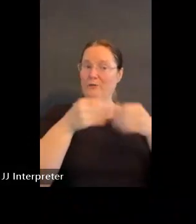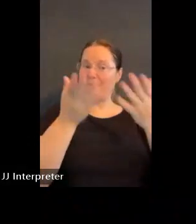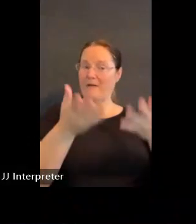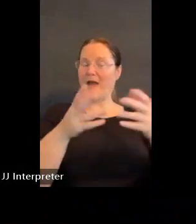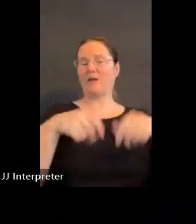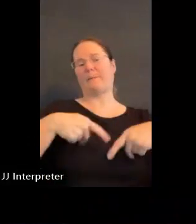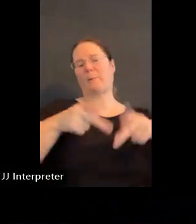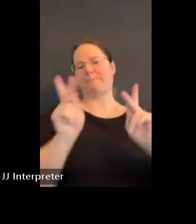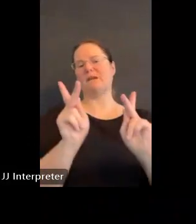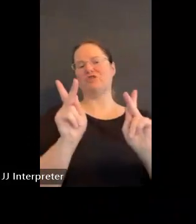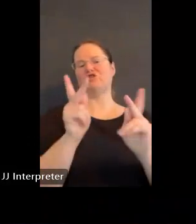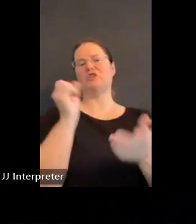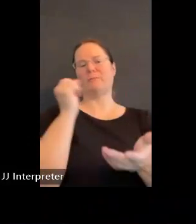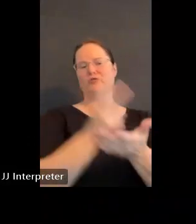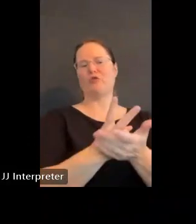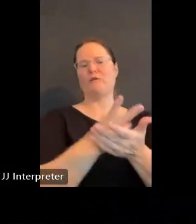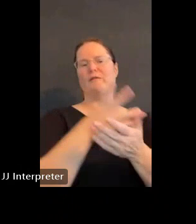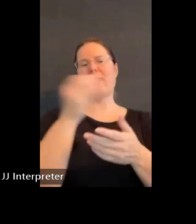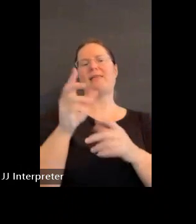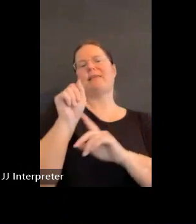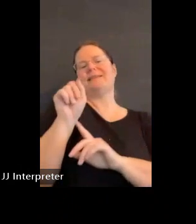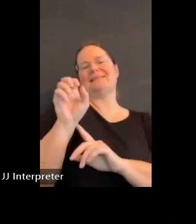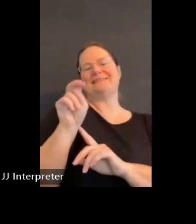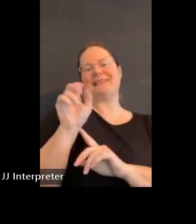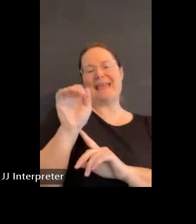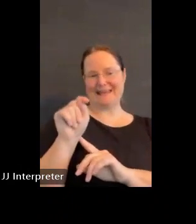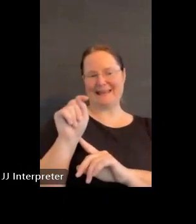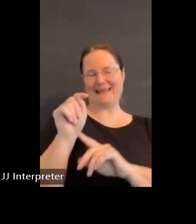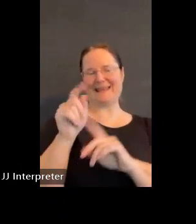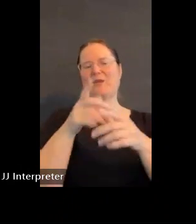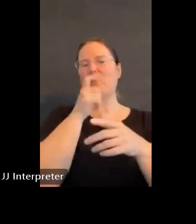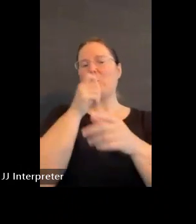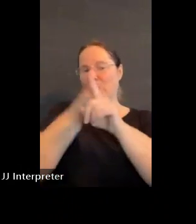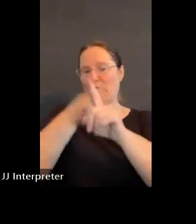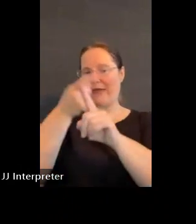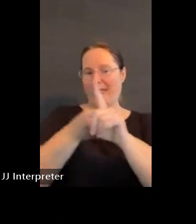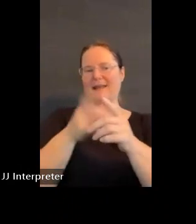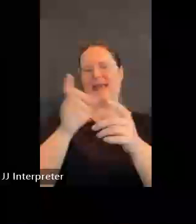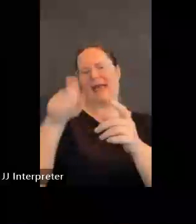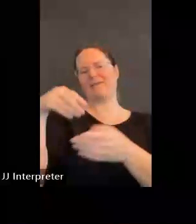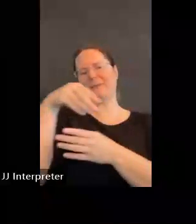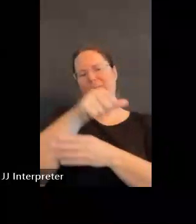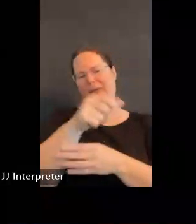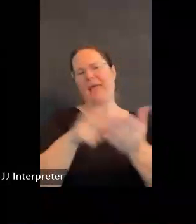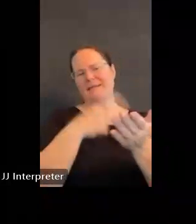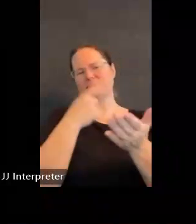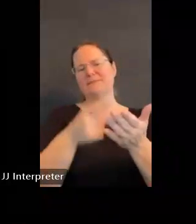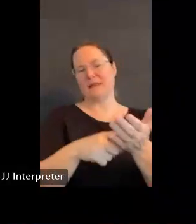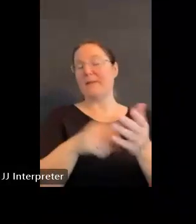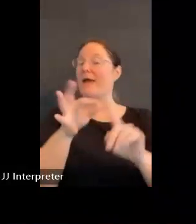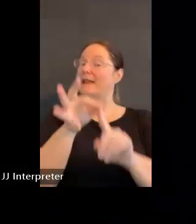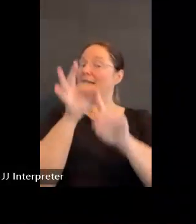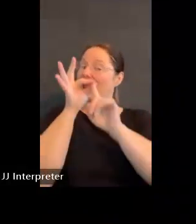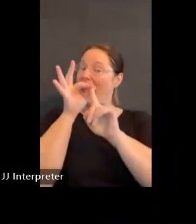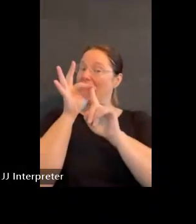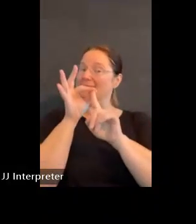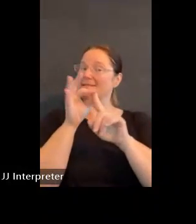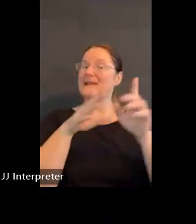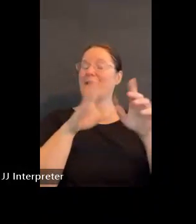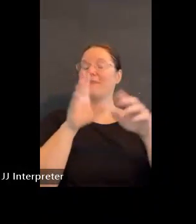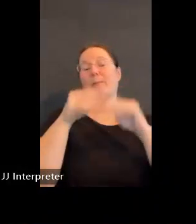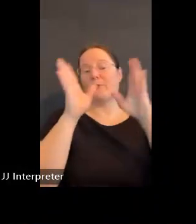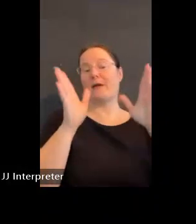tenant's responsibility to pay for the changes. Now, an exception to this is if this housing provider receives federal